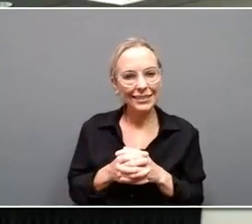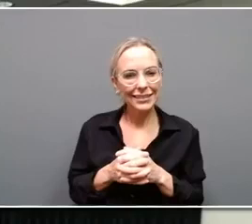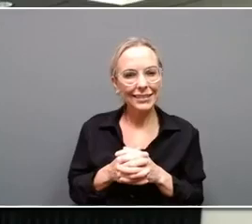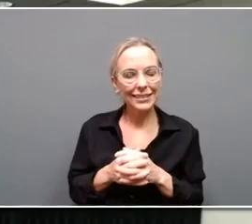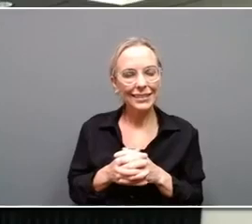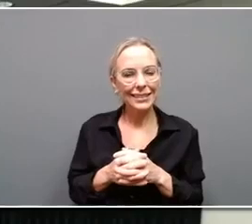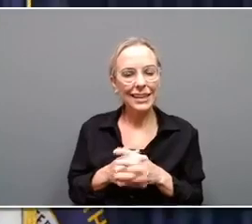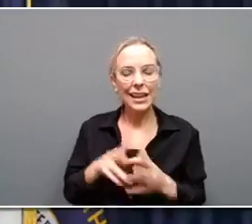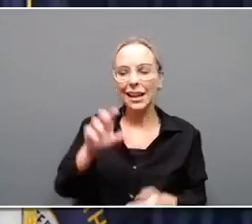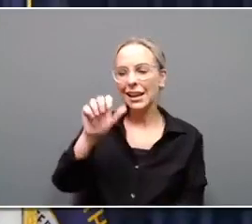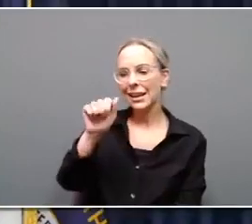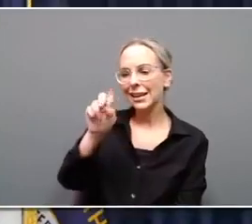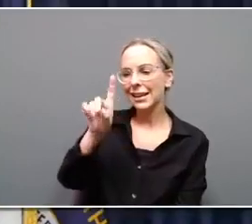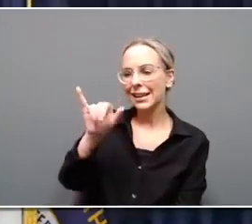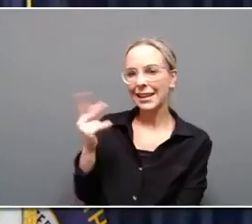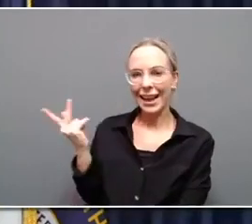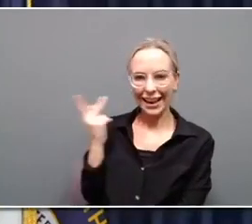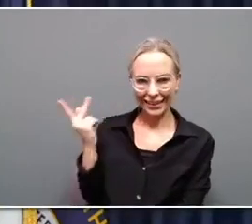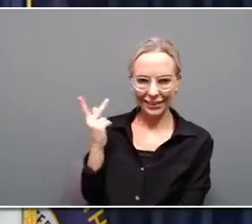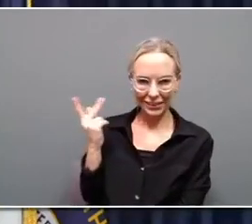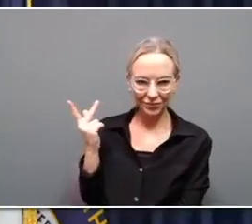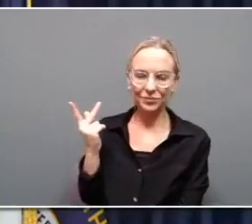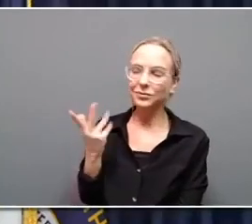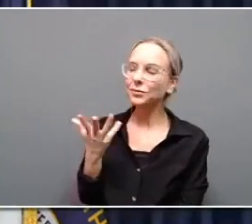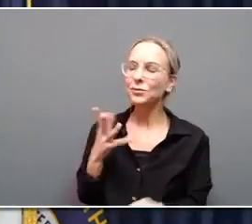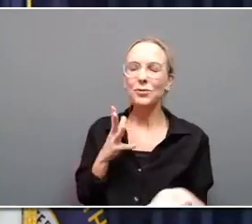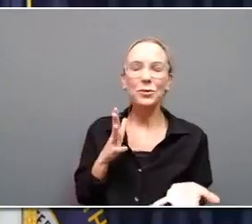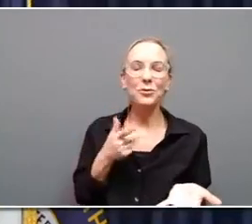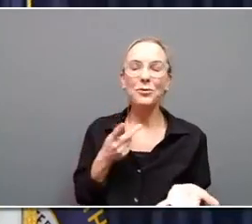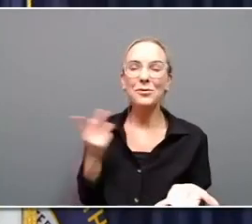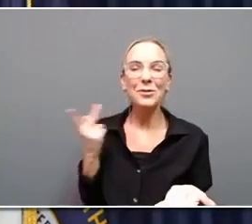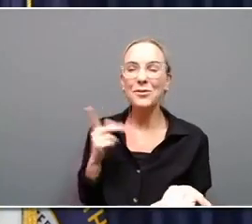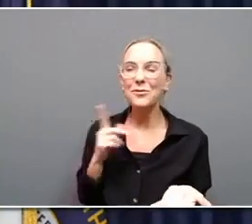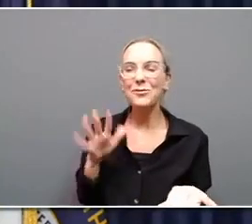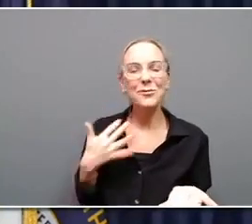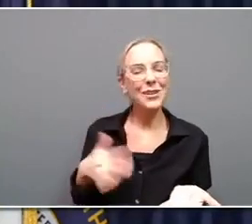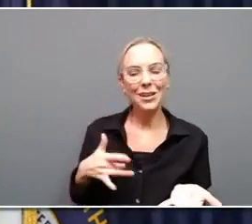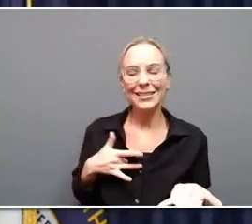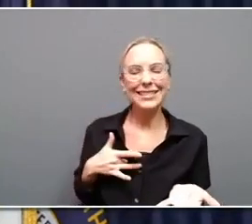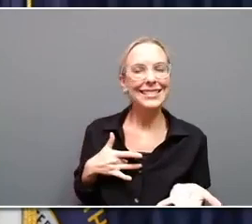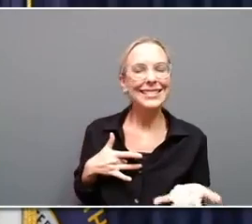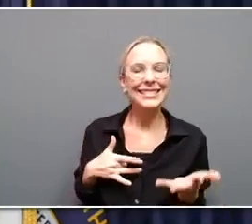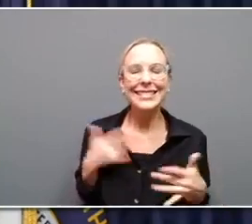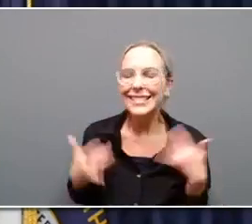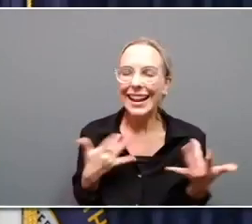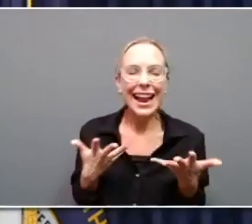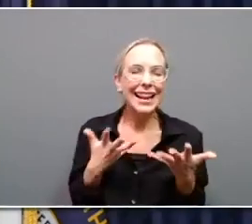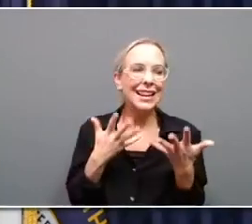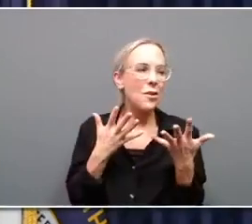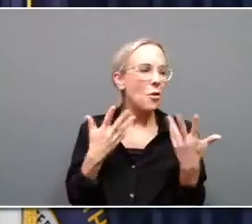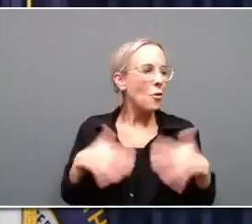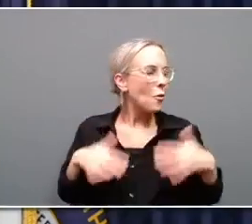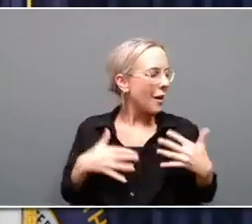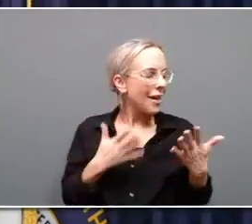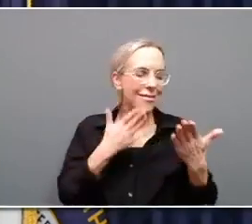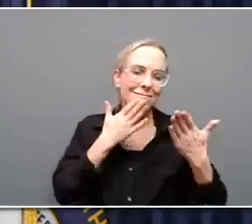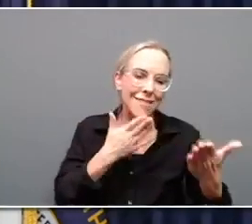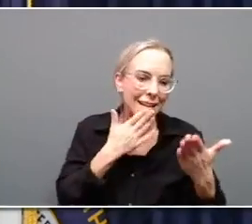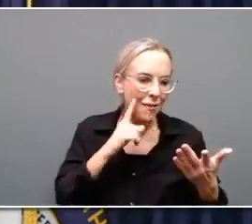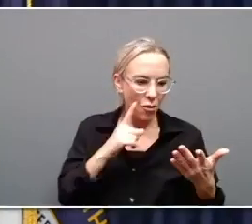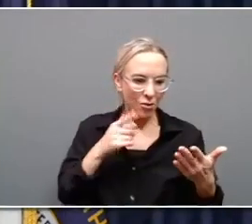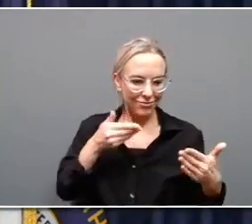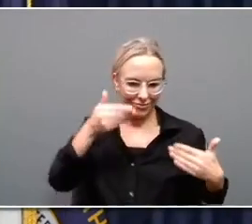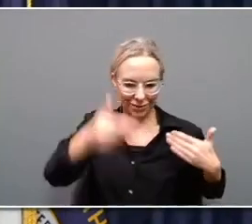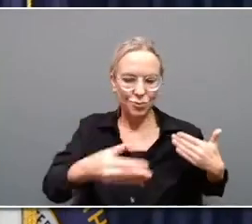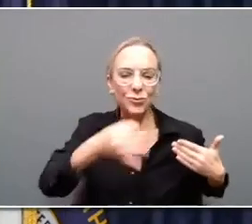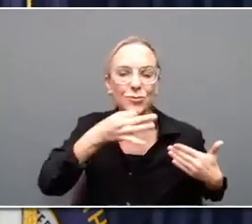Andy and I are really excited and very thankful to be preparing for the upcoming inauguration. Today,